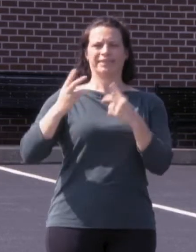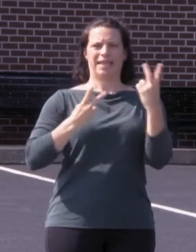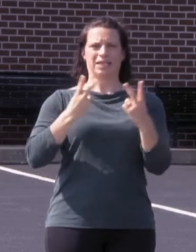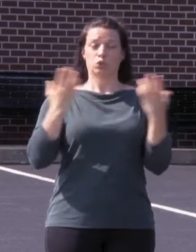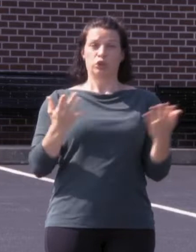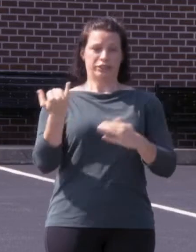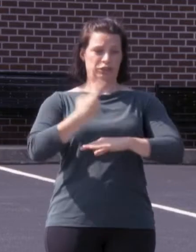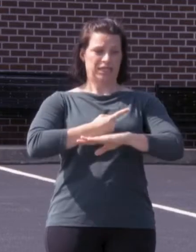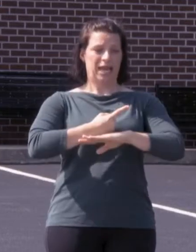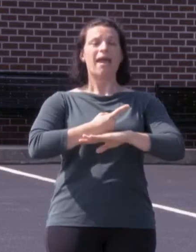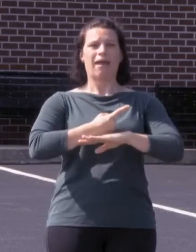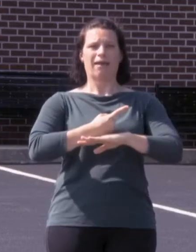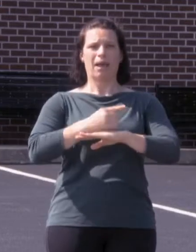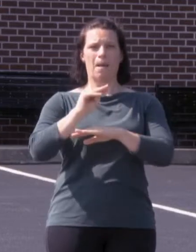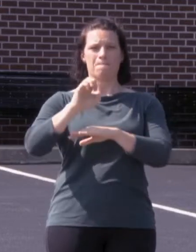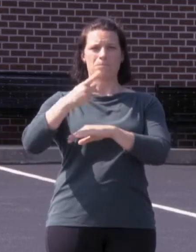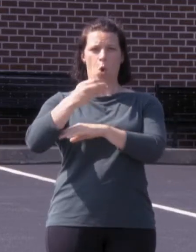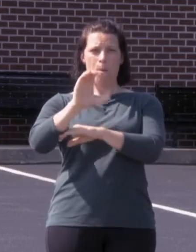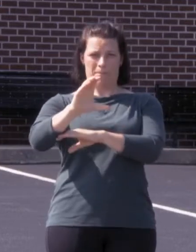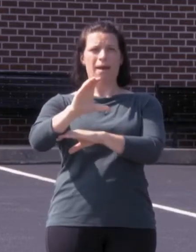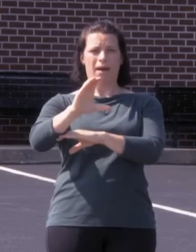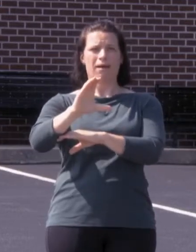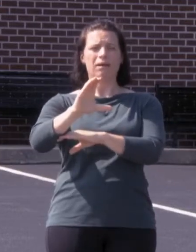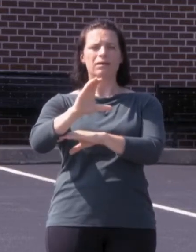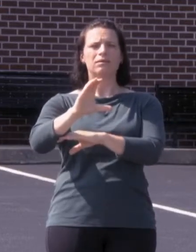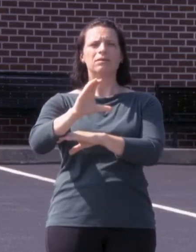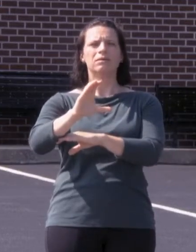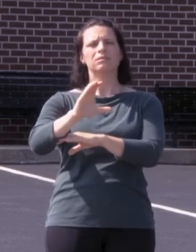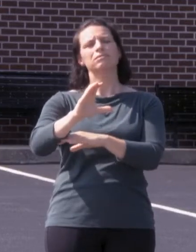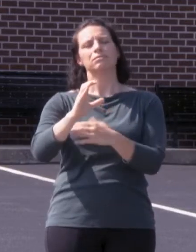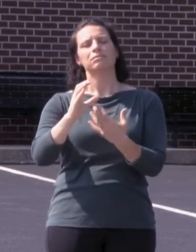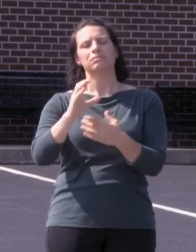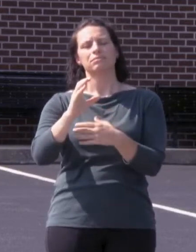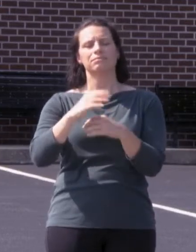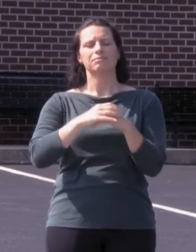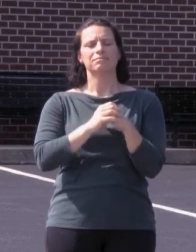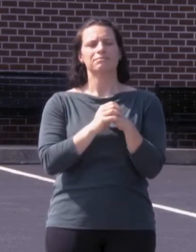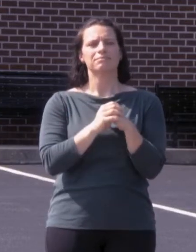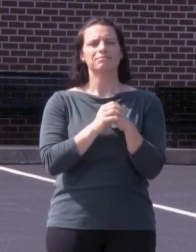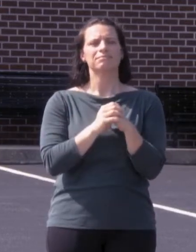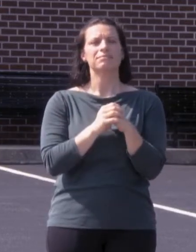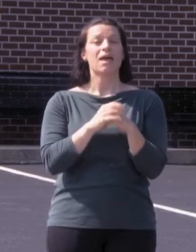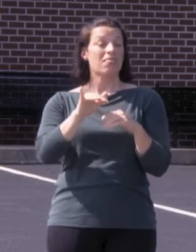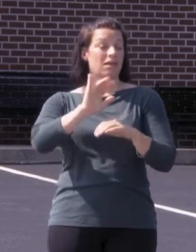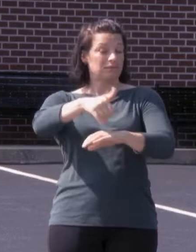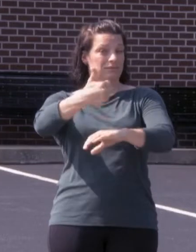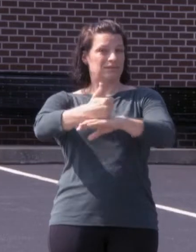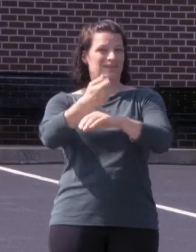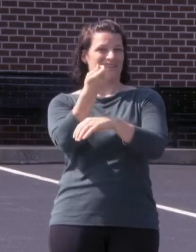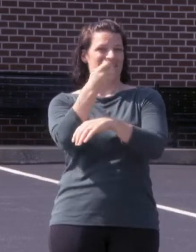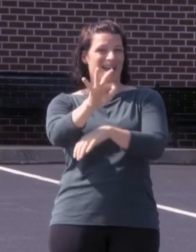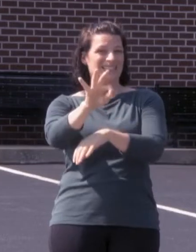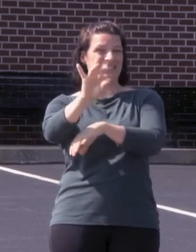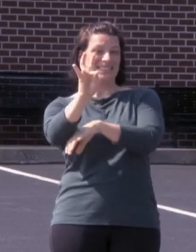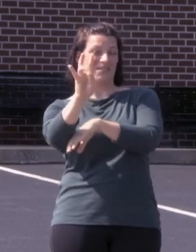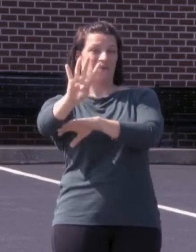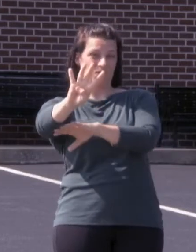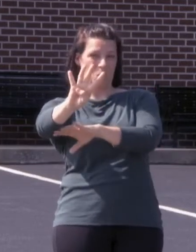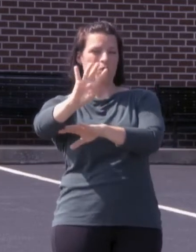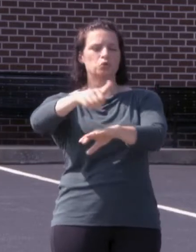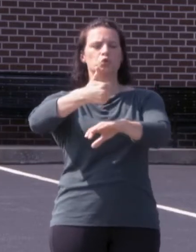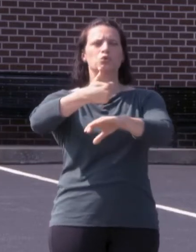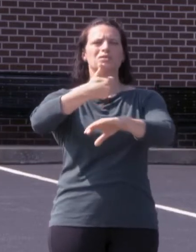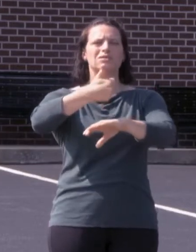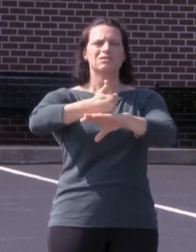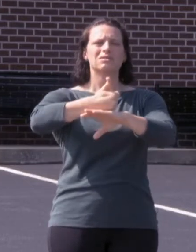here today at the Municipal Police Officers Education and Training Commission, otherwise known as MOPEC, which was created in 1974 to